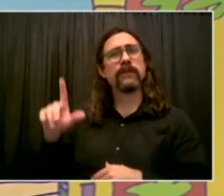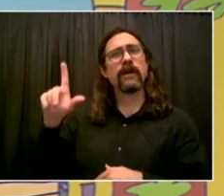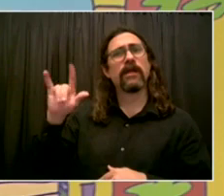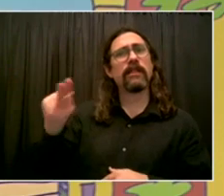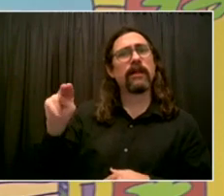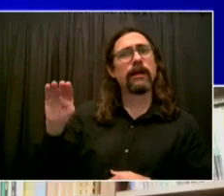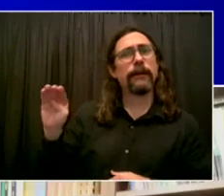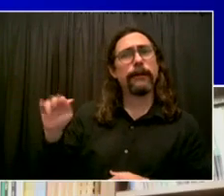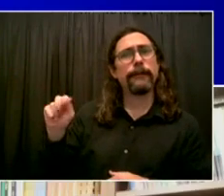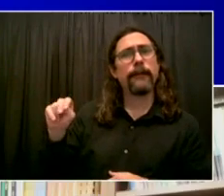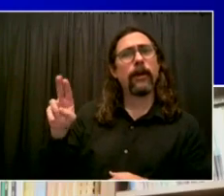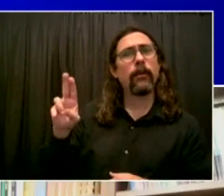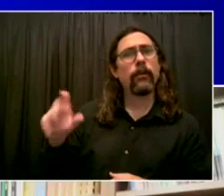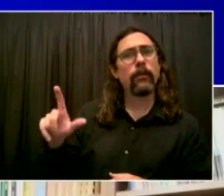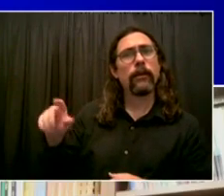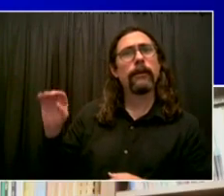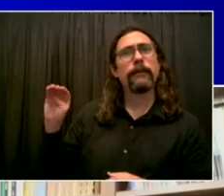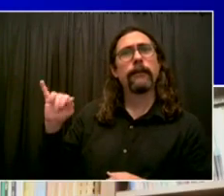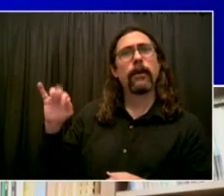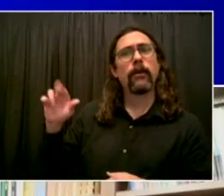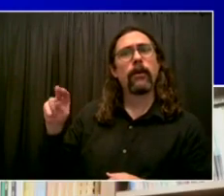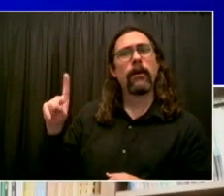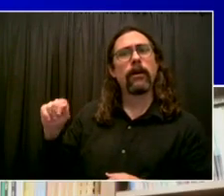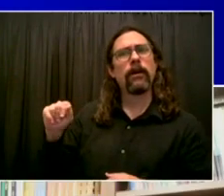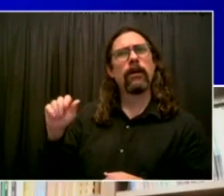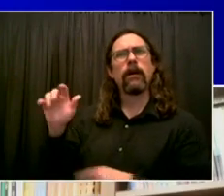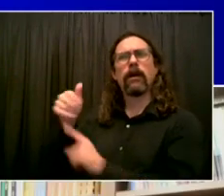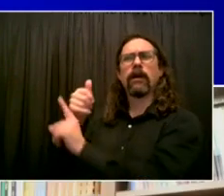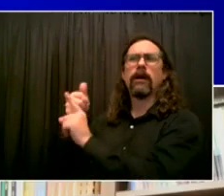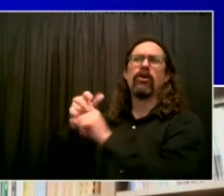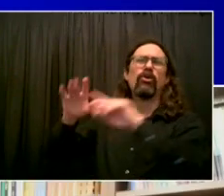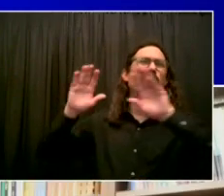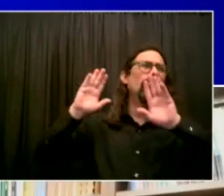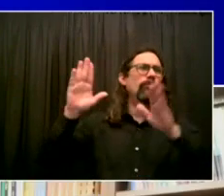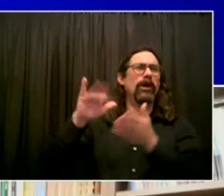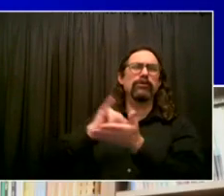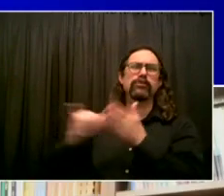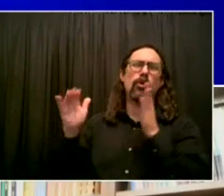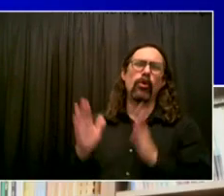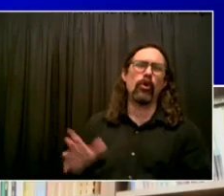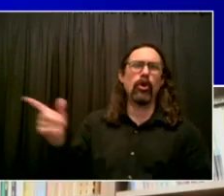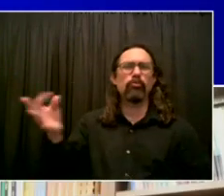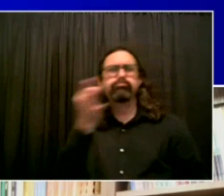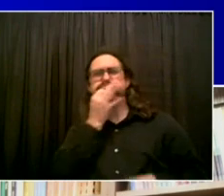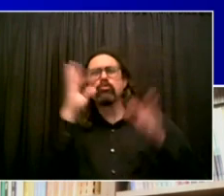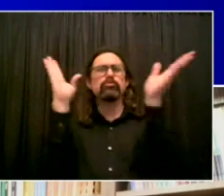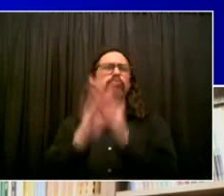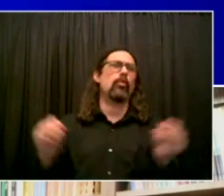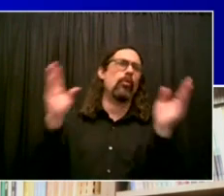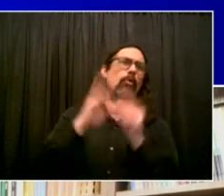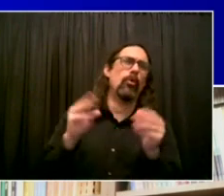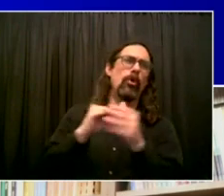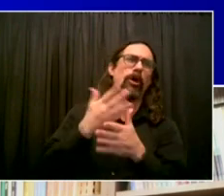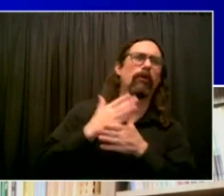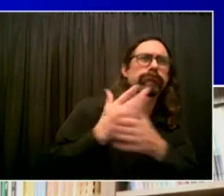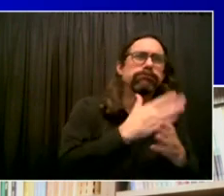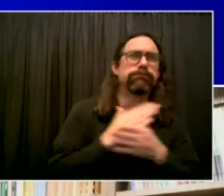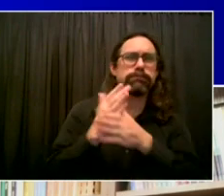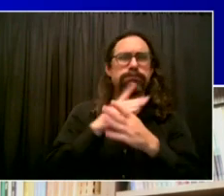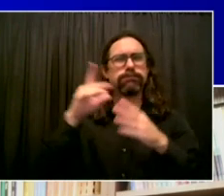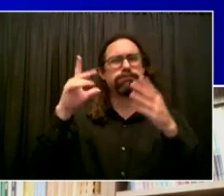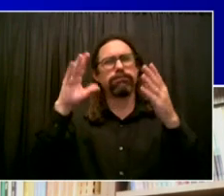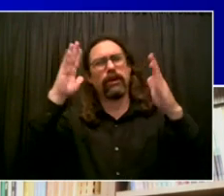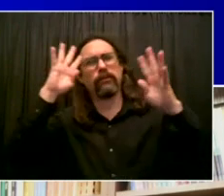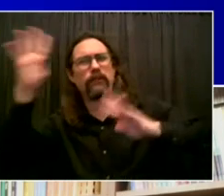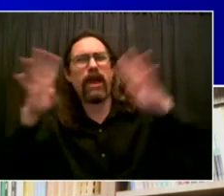whole world. He's someone who has created extraordinary works and continues to create more. And the Drama